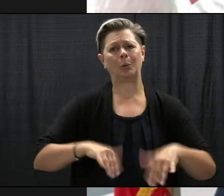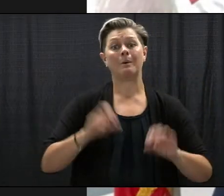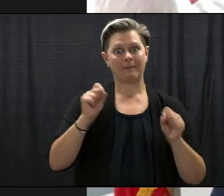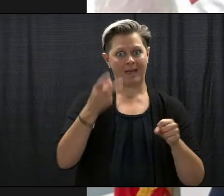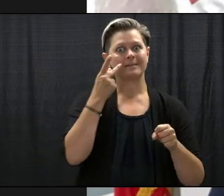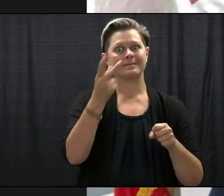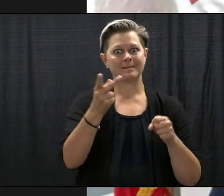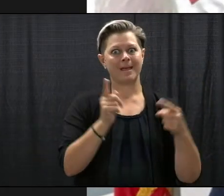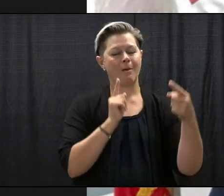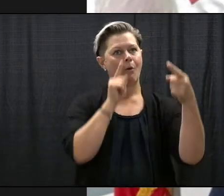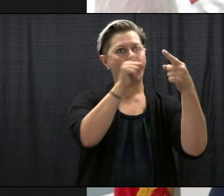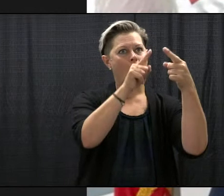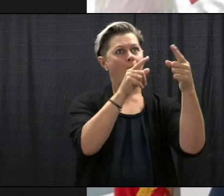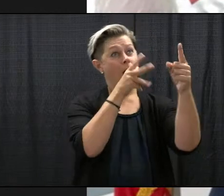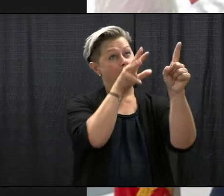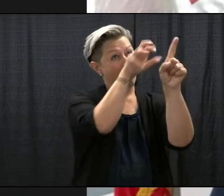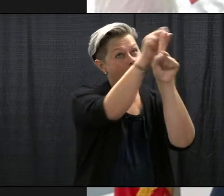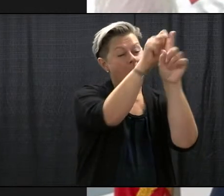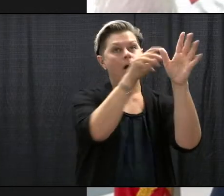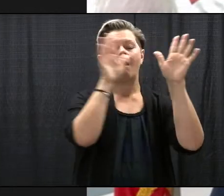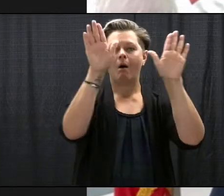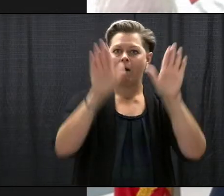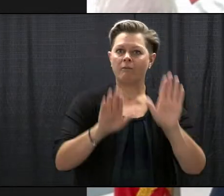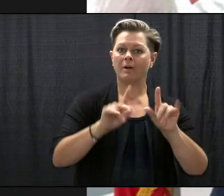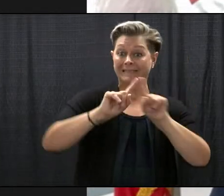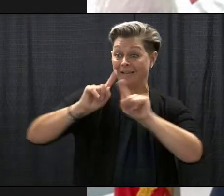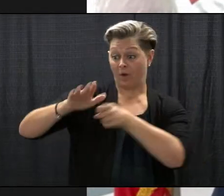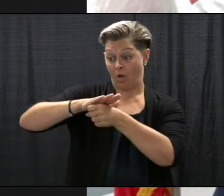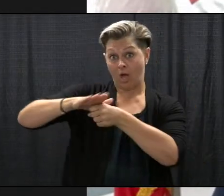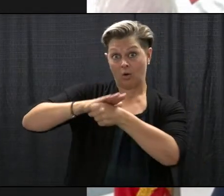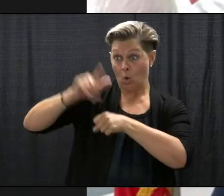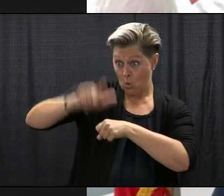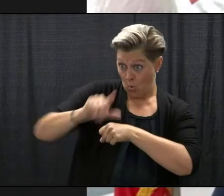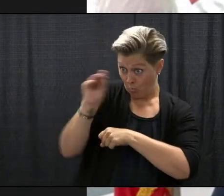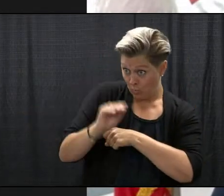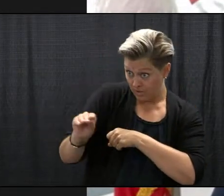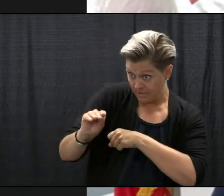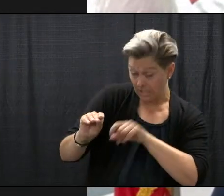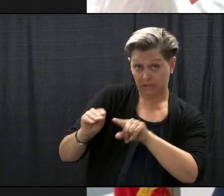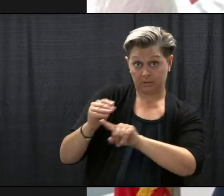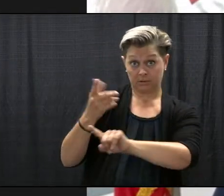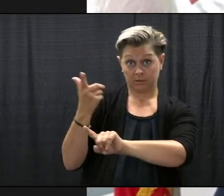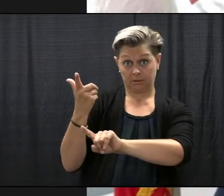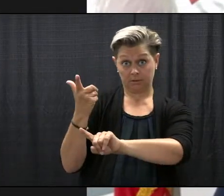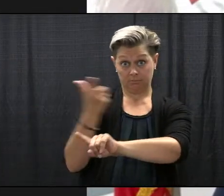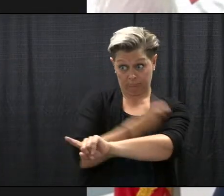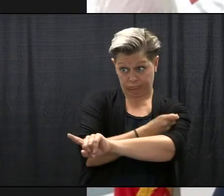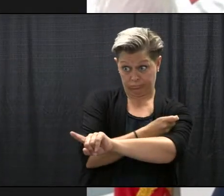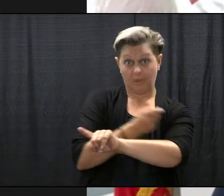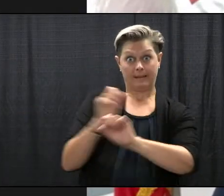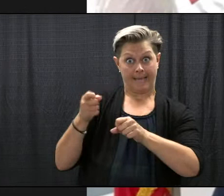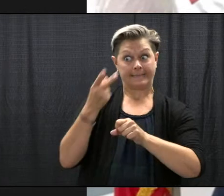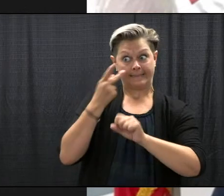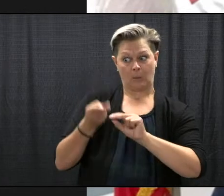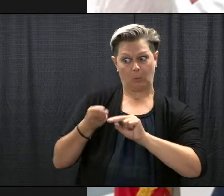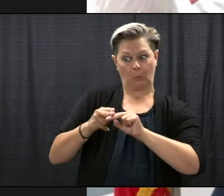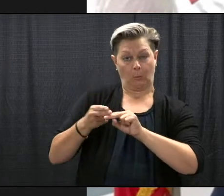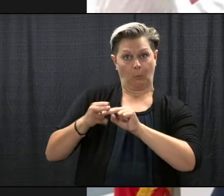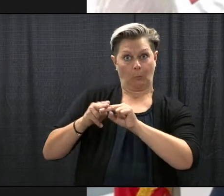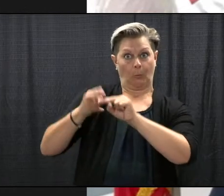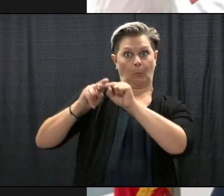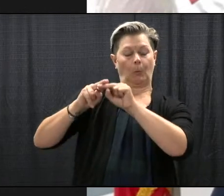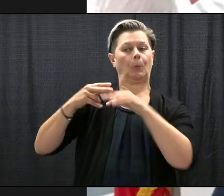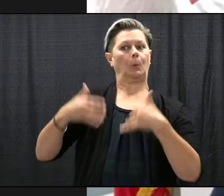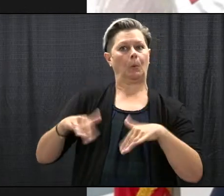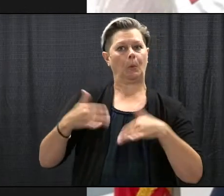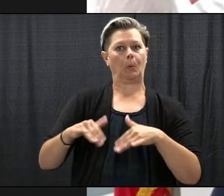encouraging, even in some of the demographics that have lower absolute percentages. The trends are moving in the right direction. So